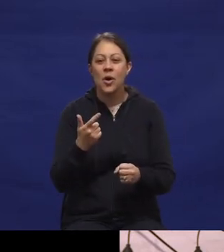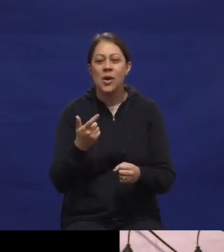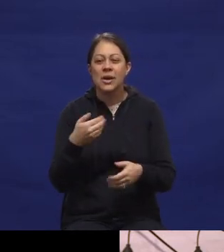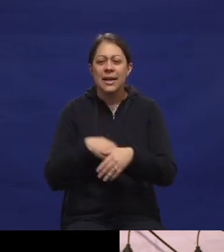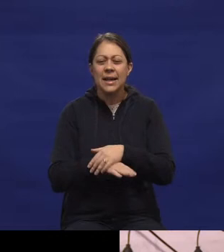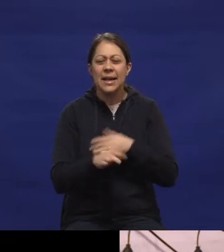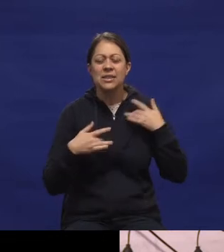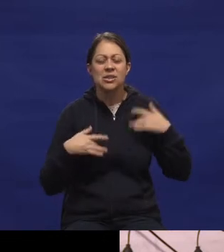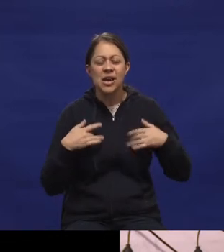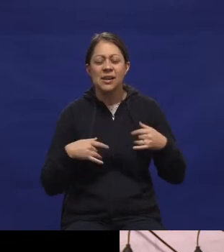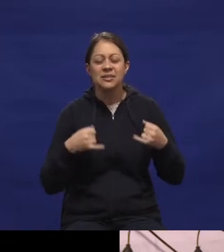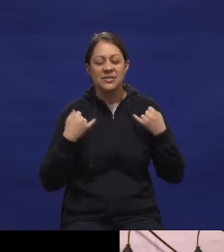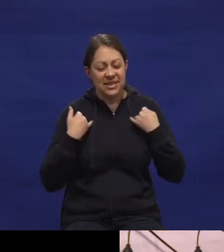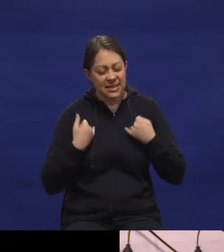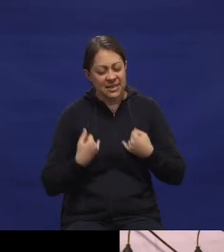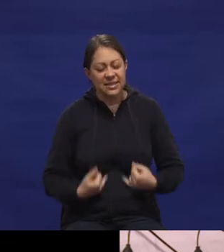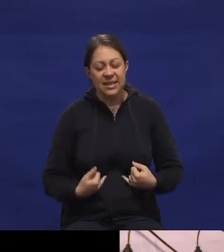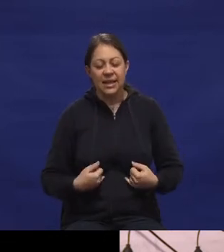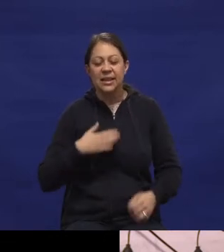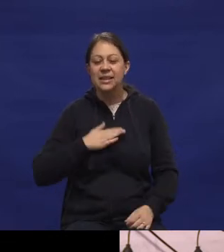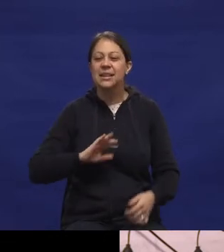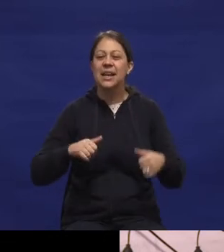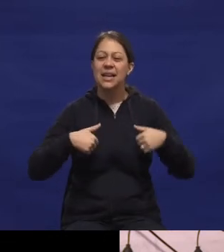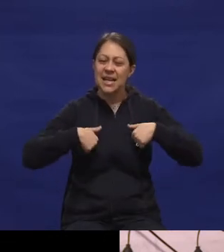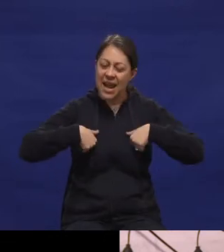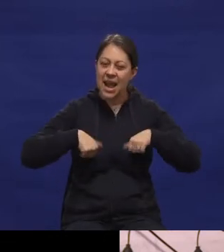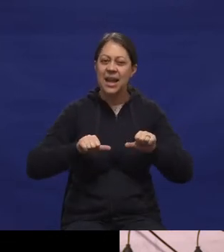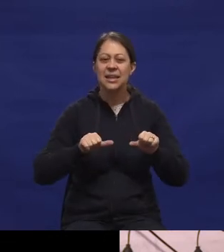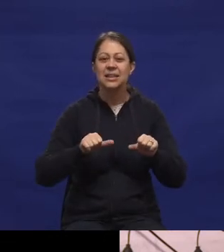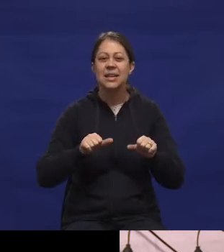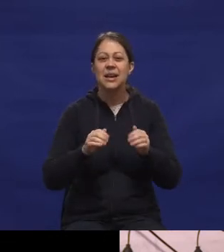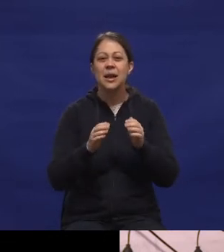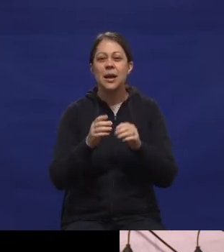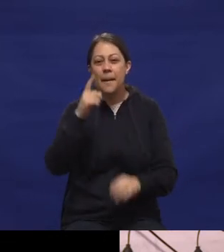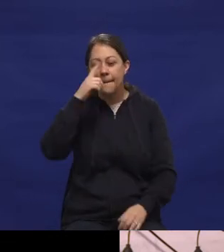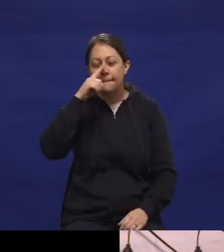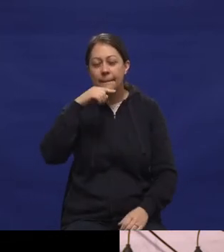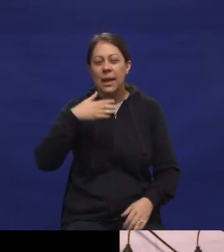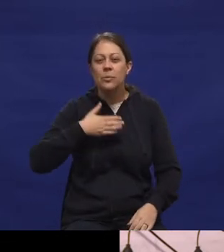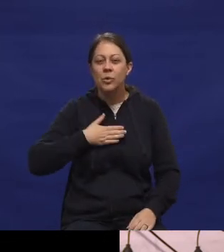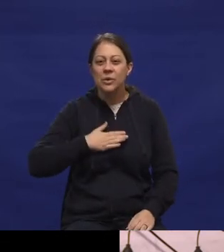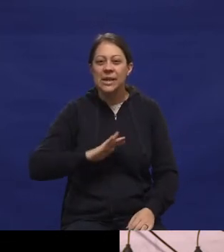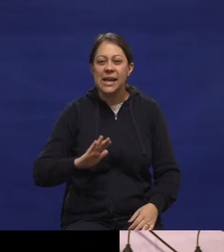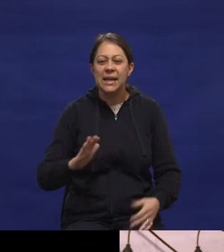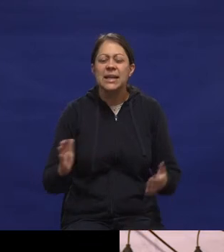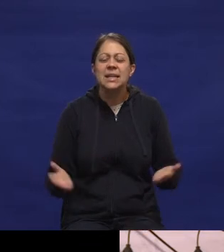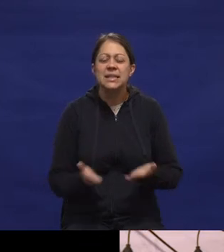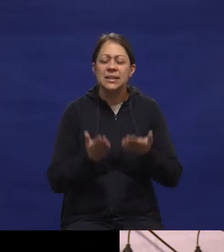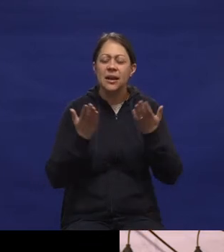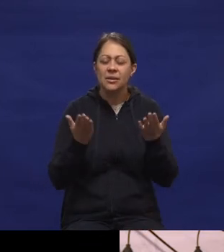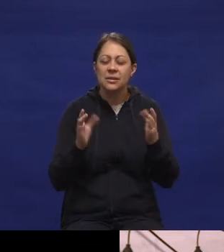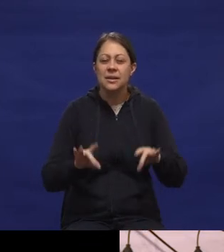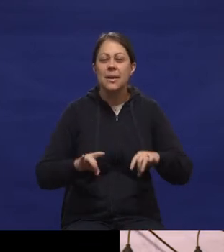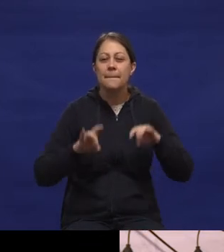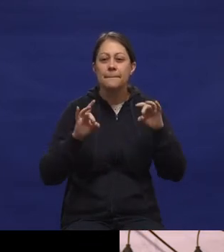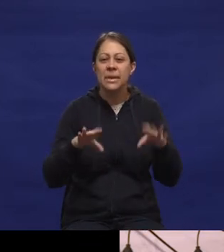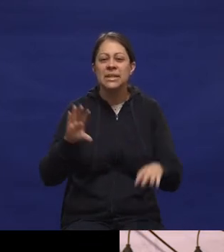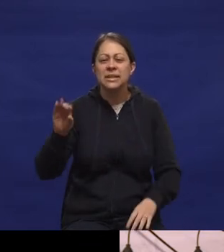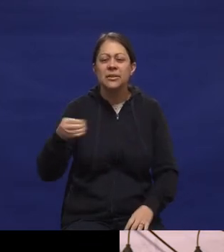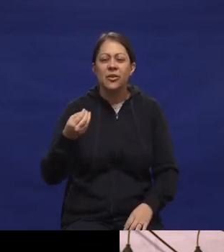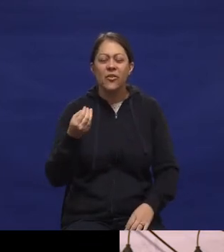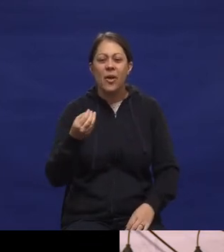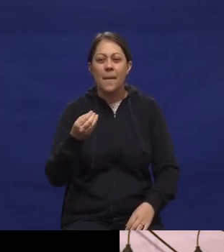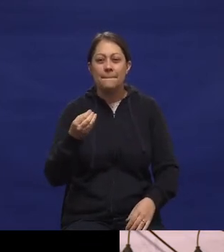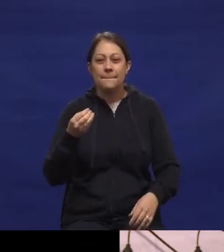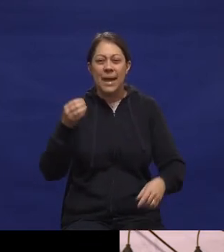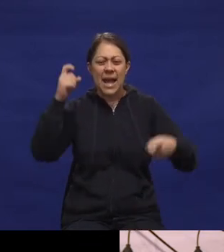upon those who are weighed down with worry and fear and anxiety, I pray that they would be encouraged and blessed and lifted